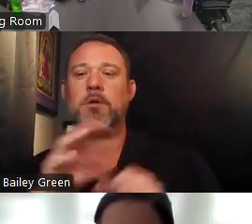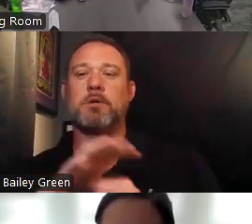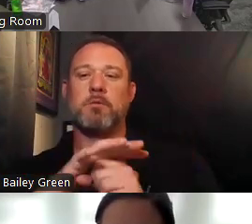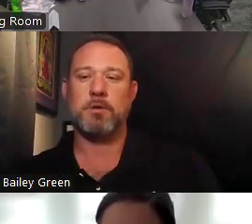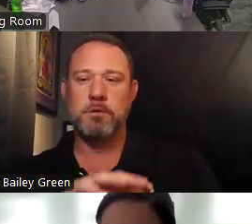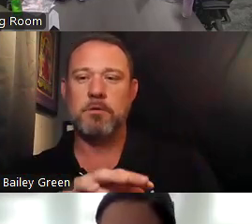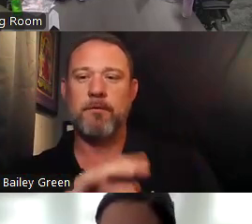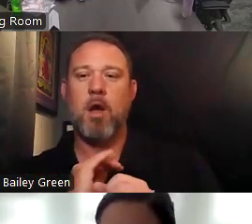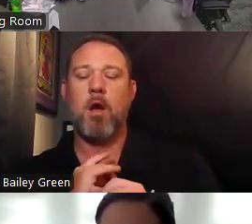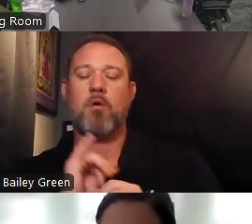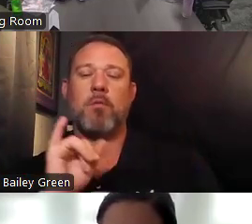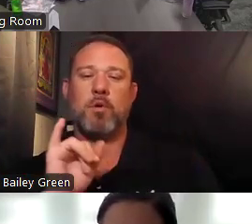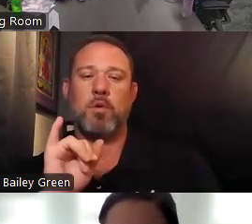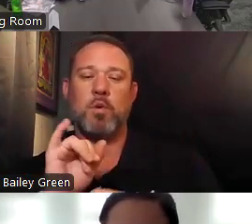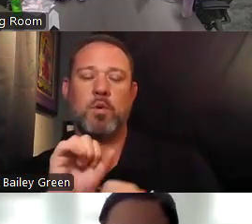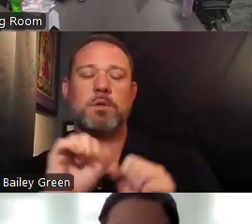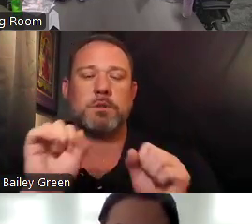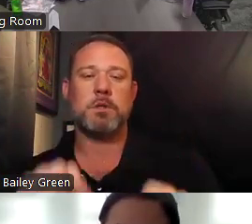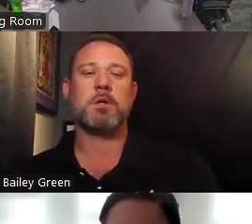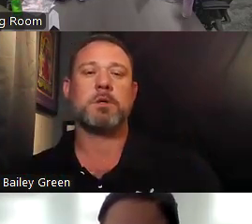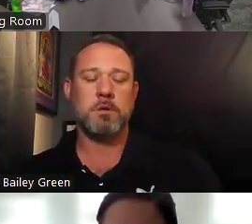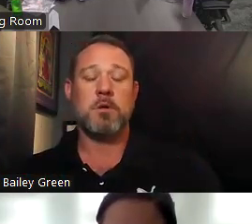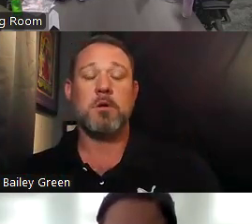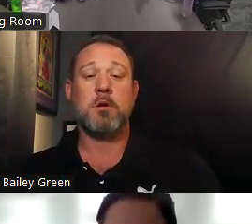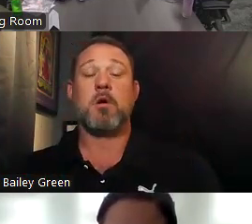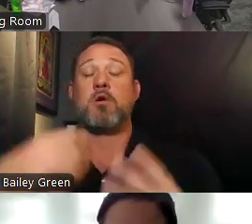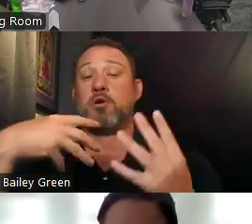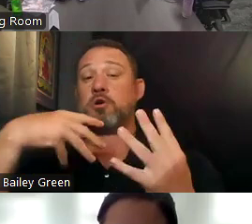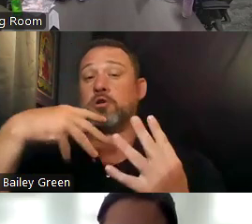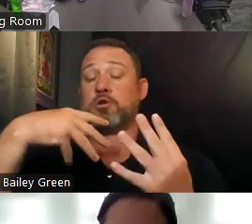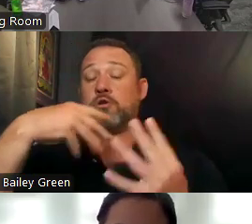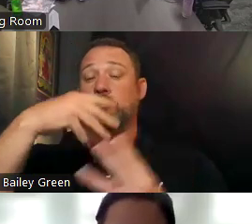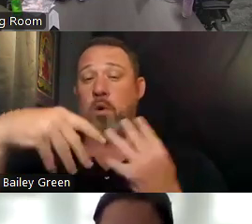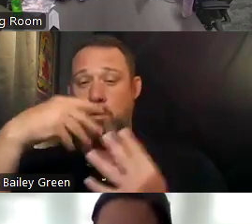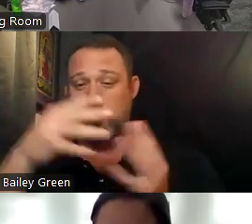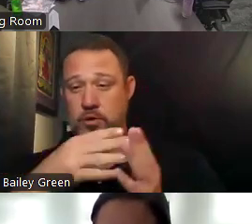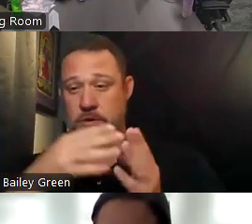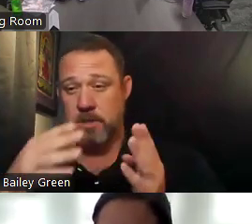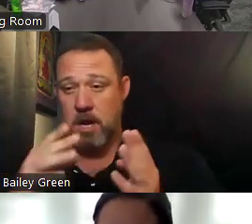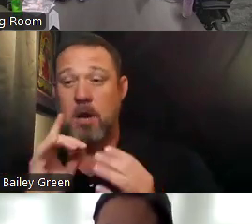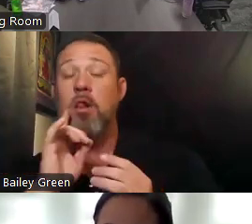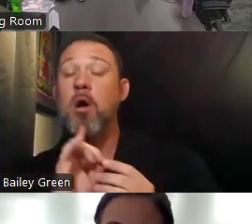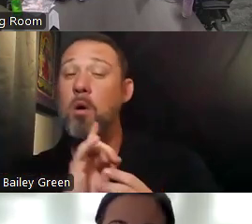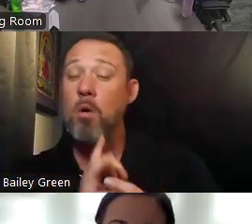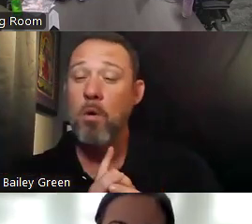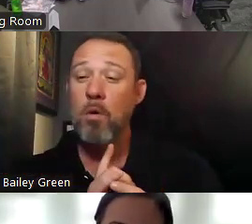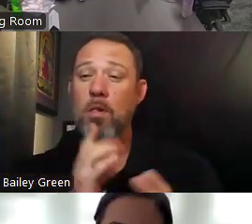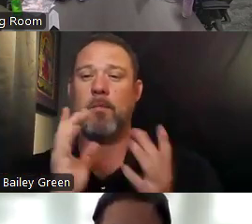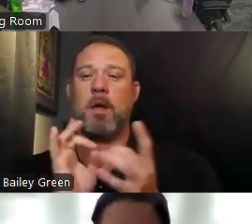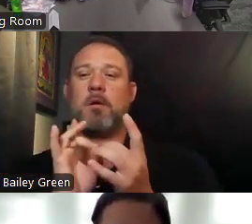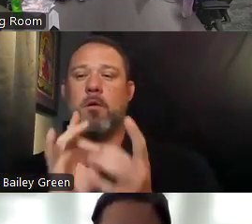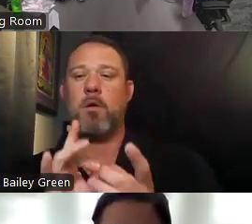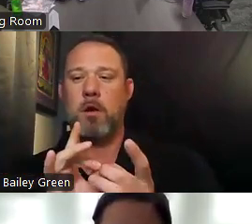our immune system. Then on the social side, there's the part that if you're lonely, that may correlate with